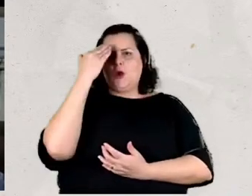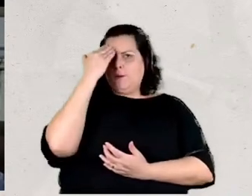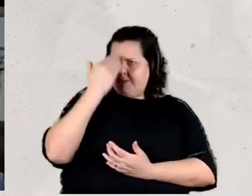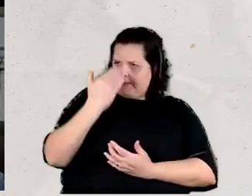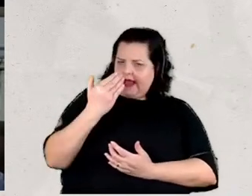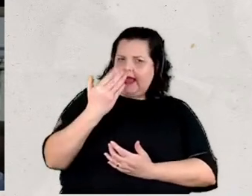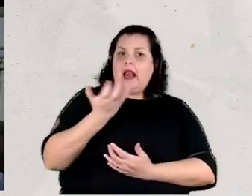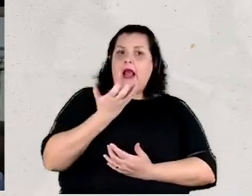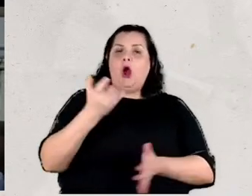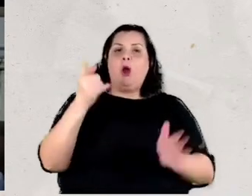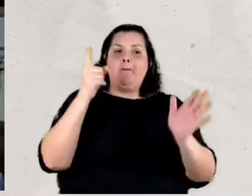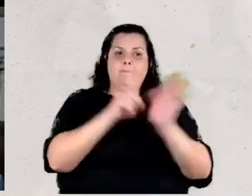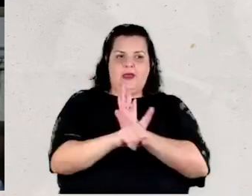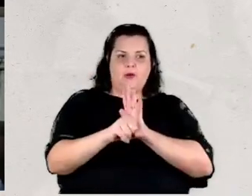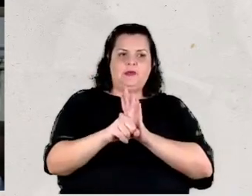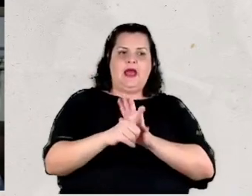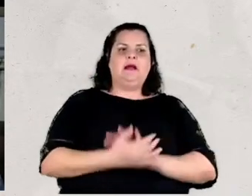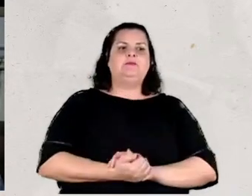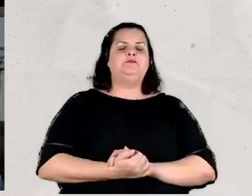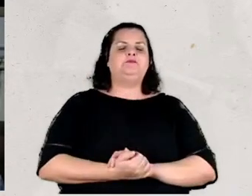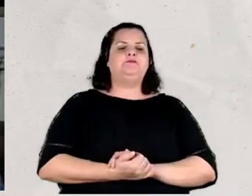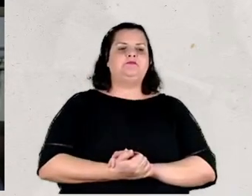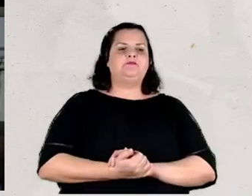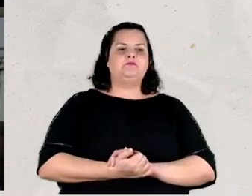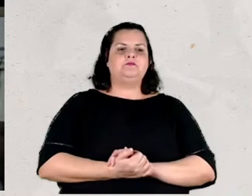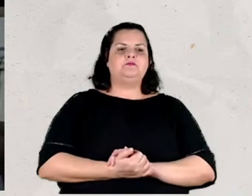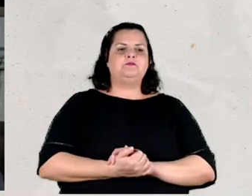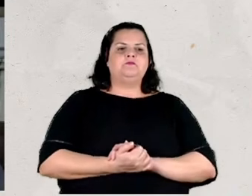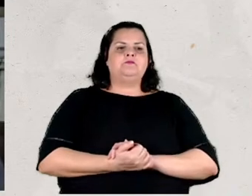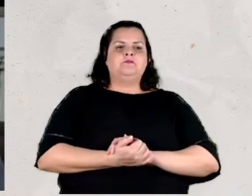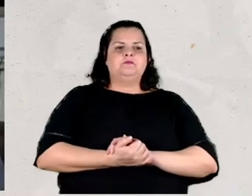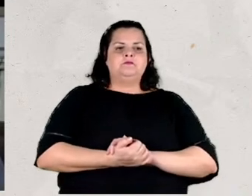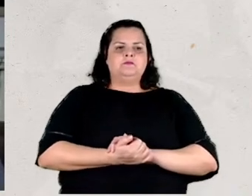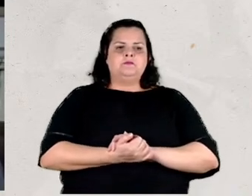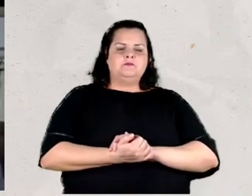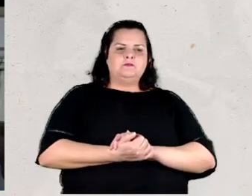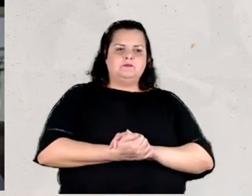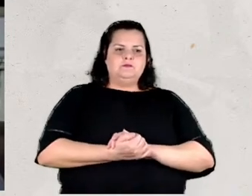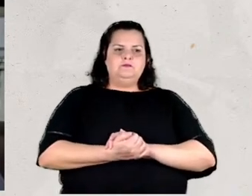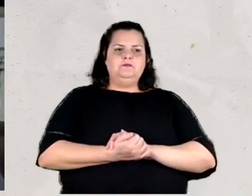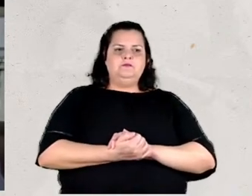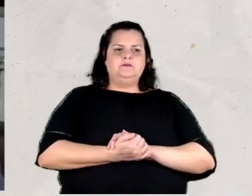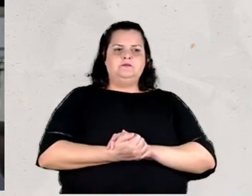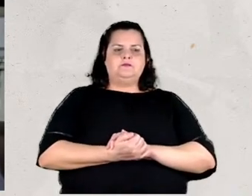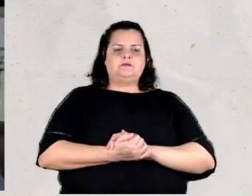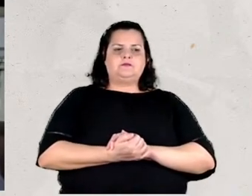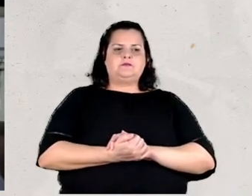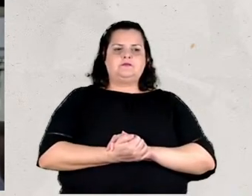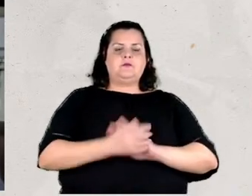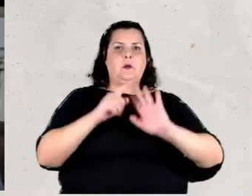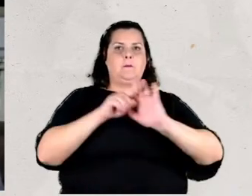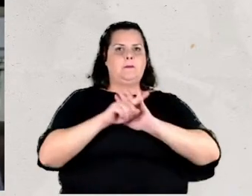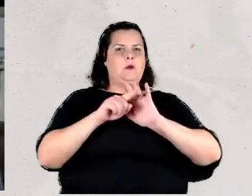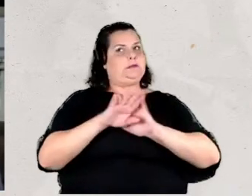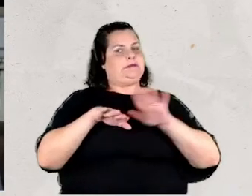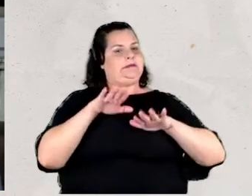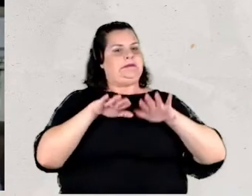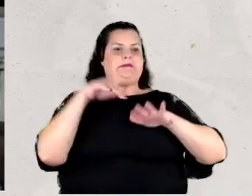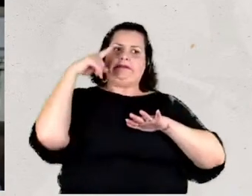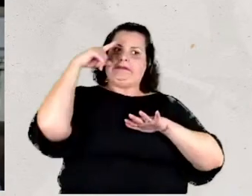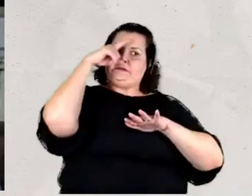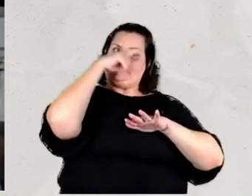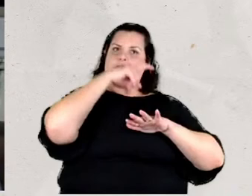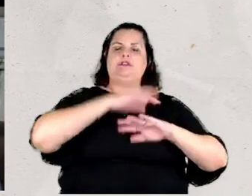uma pergunta, talvez um pouco difícil, mas uma pergunta que a gente recebeu, elaborou, e é a